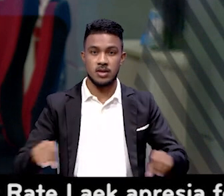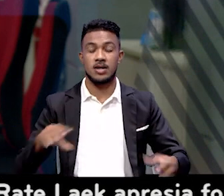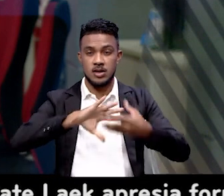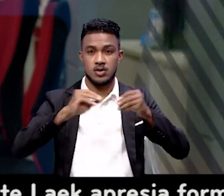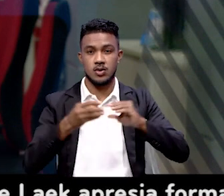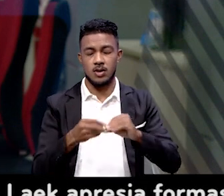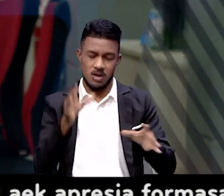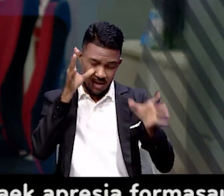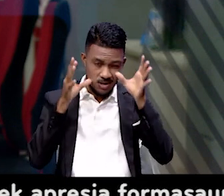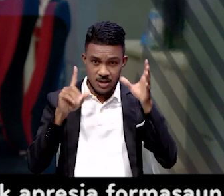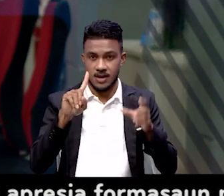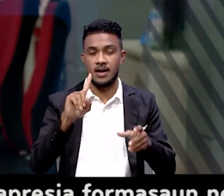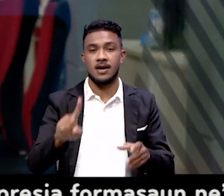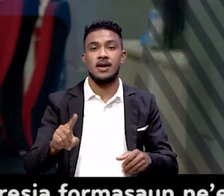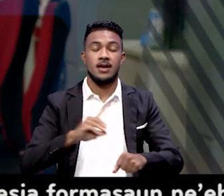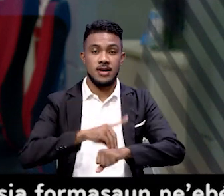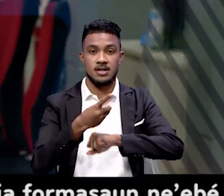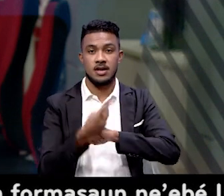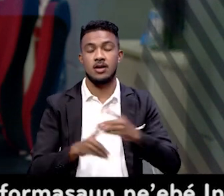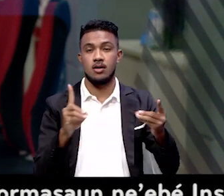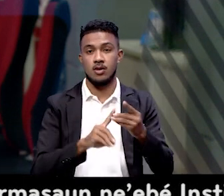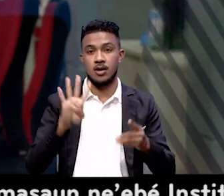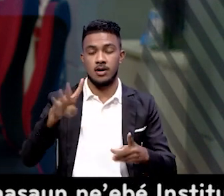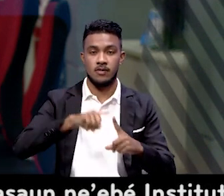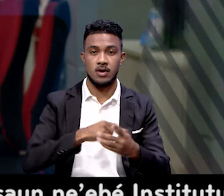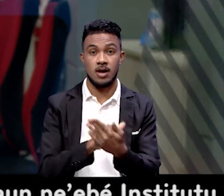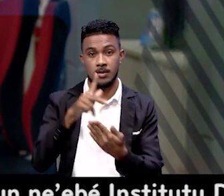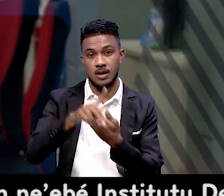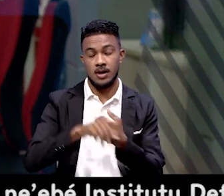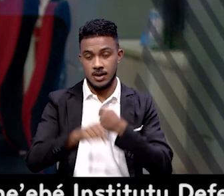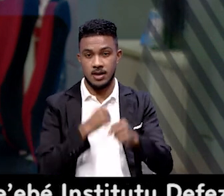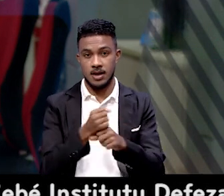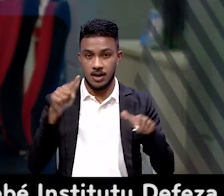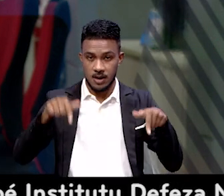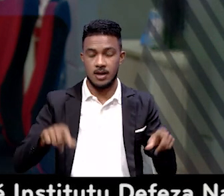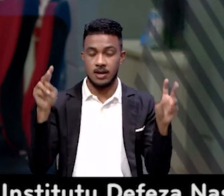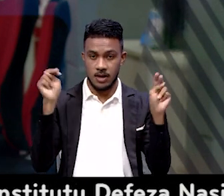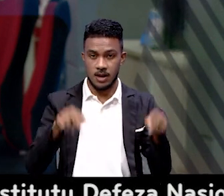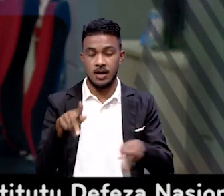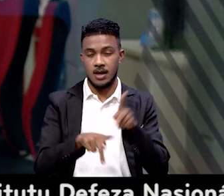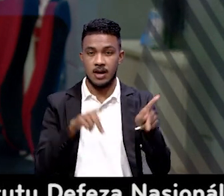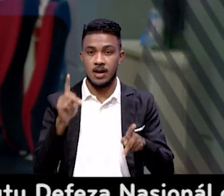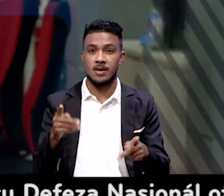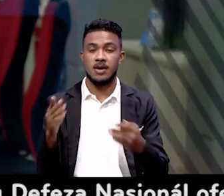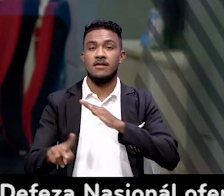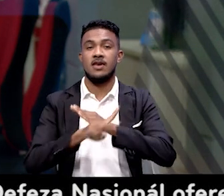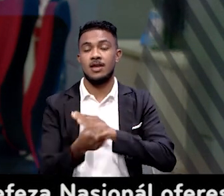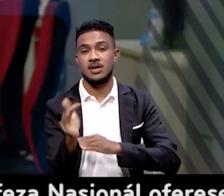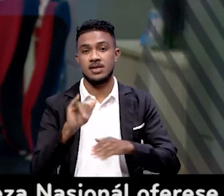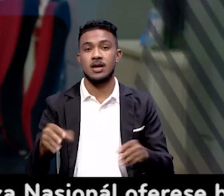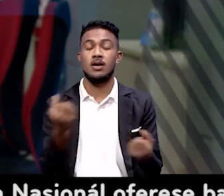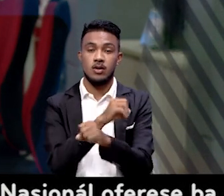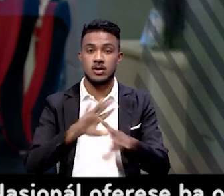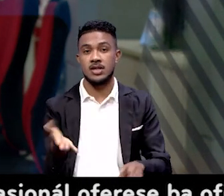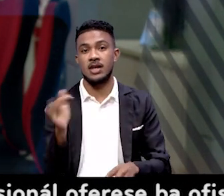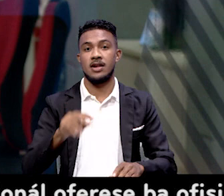balung. Kalimidade lorong hat fulang April tinang ne, obriga ona vitima barak atau husi sirane hela fating